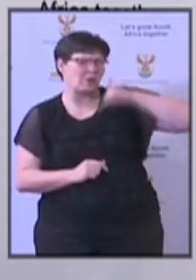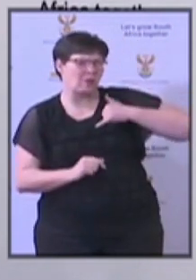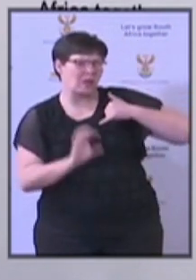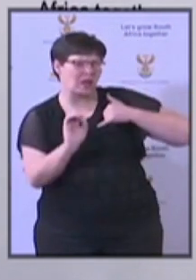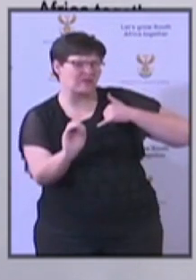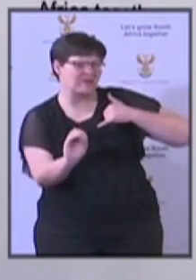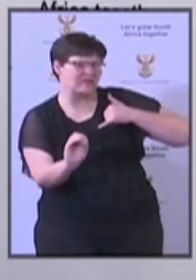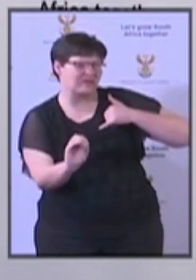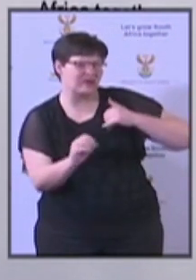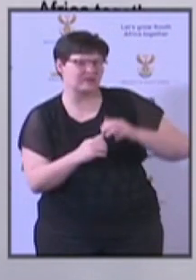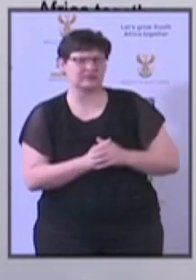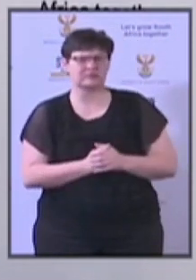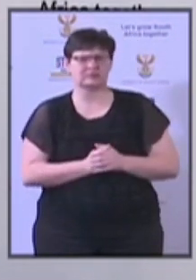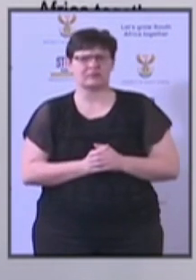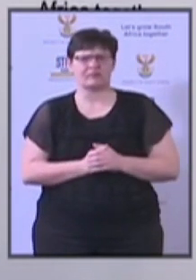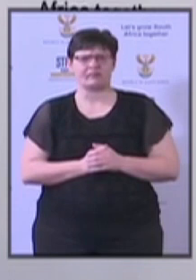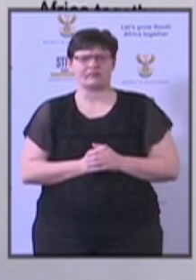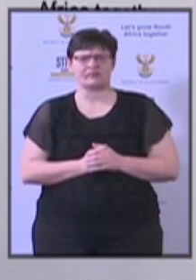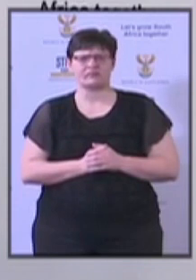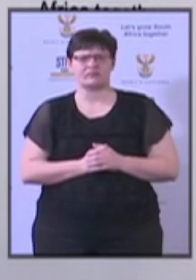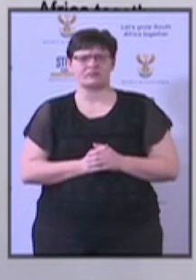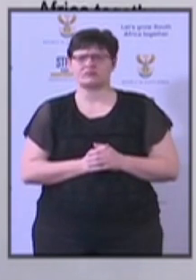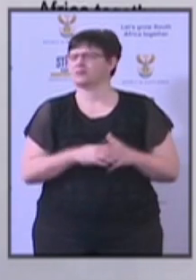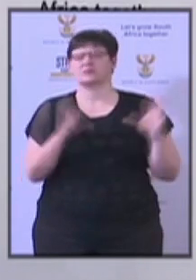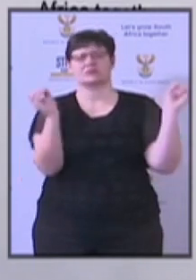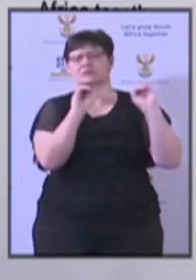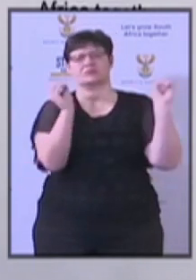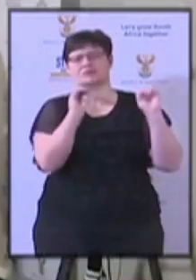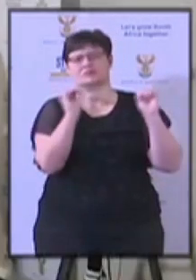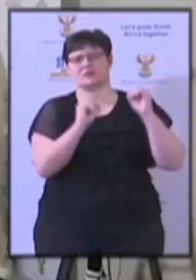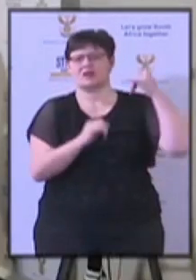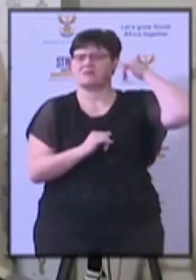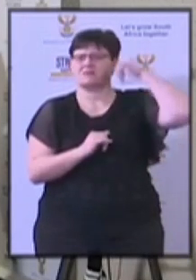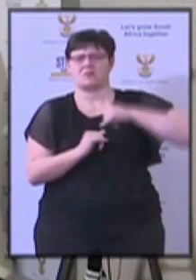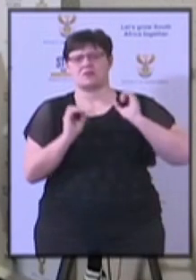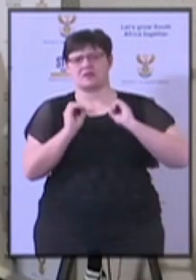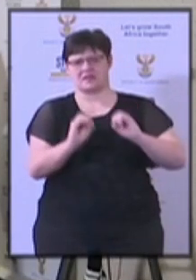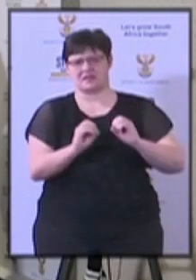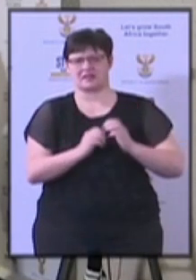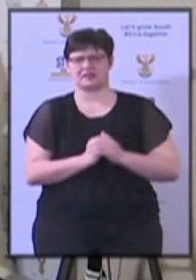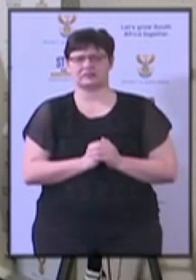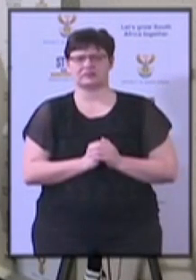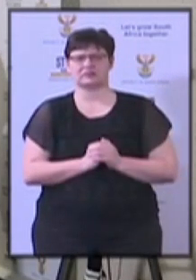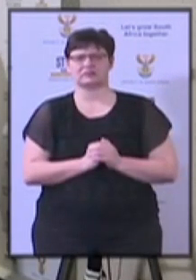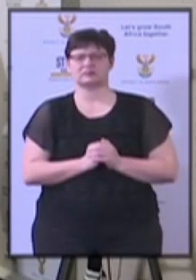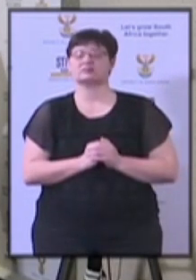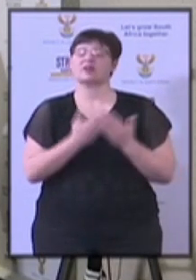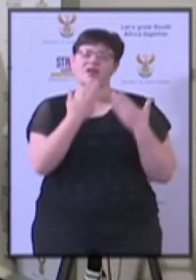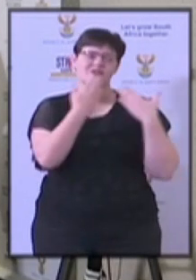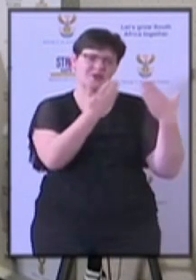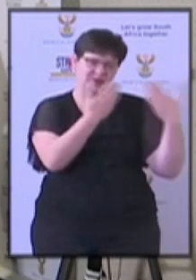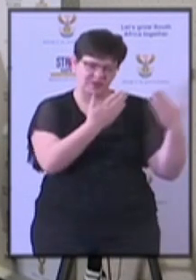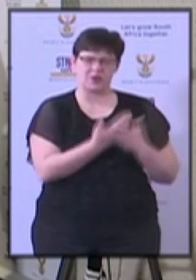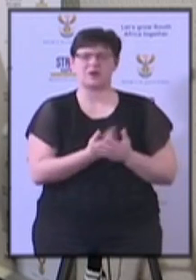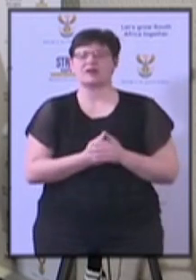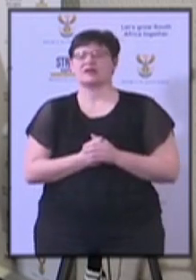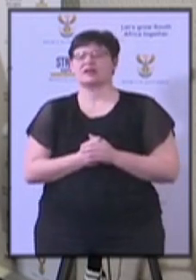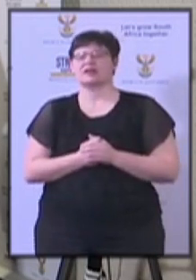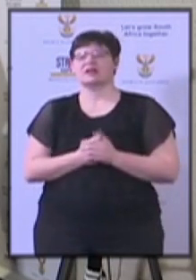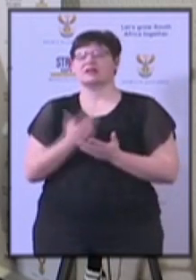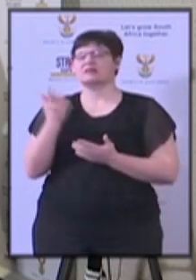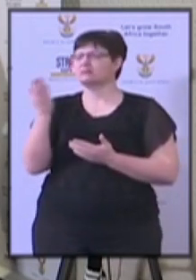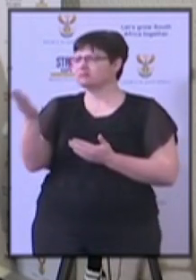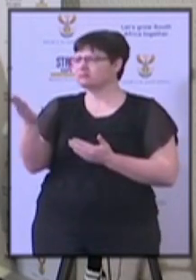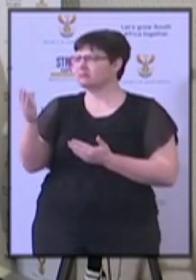line. Thanks, Chairperson. We don't have questions on the telephone lines. Okay, thanks very much, Jabu. Ishmael, can